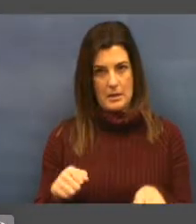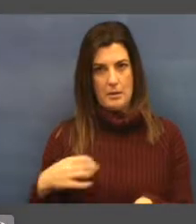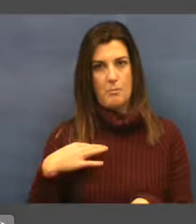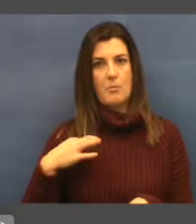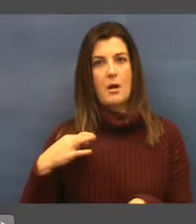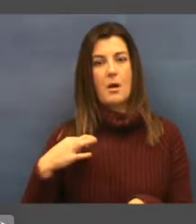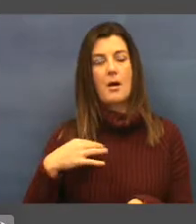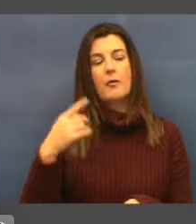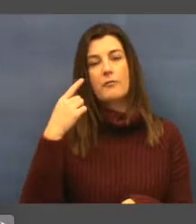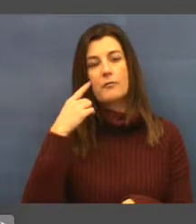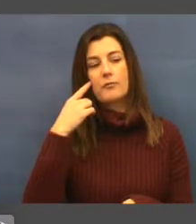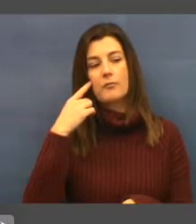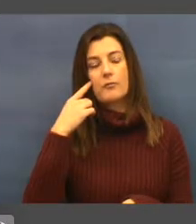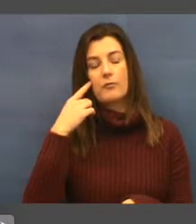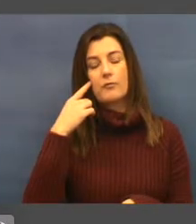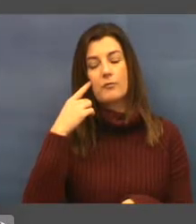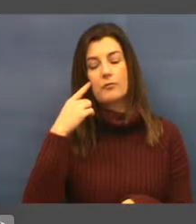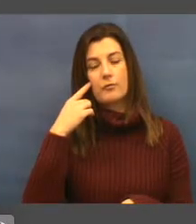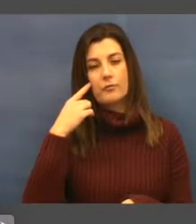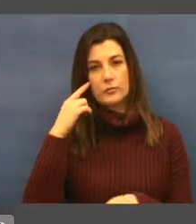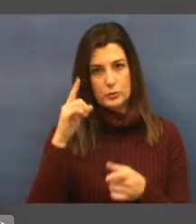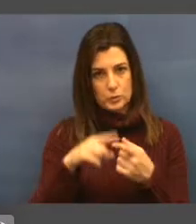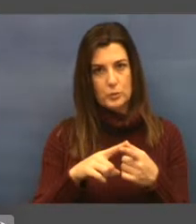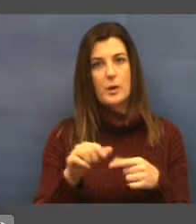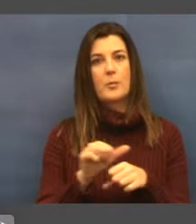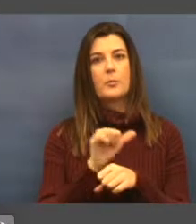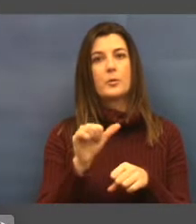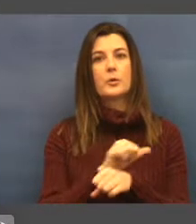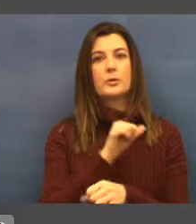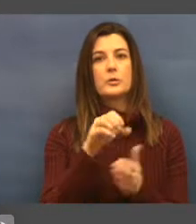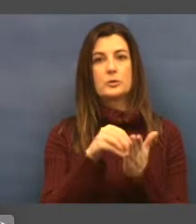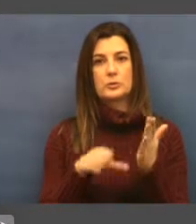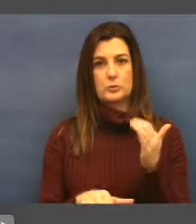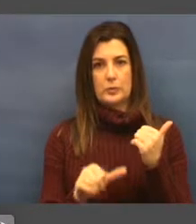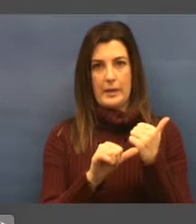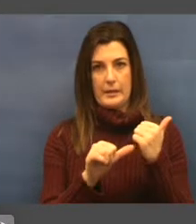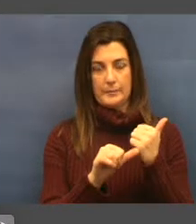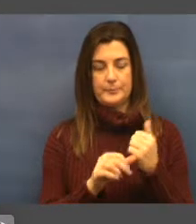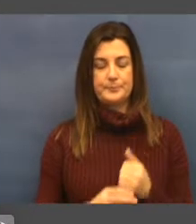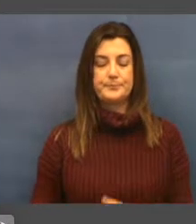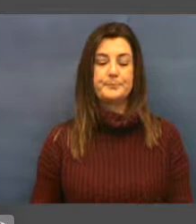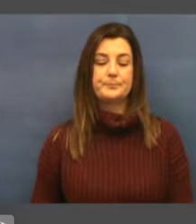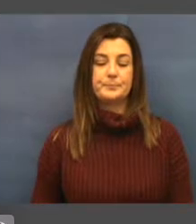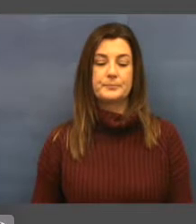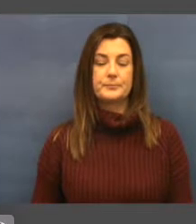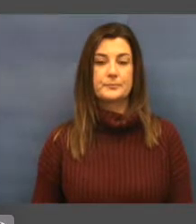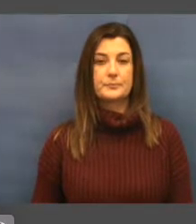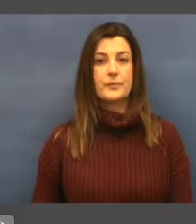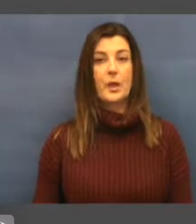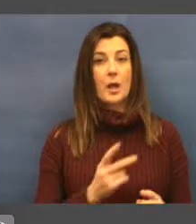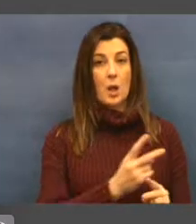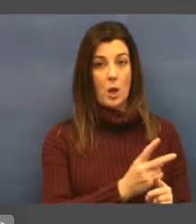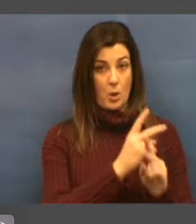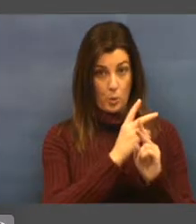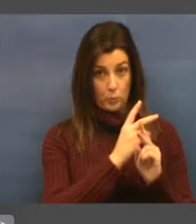to Alberta Student Aid. So